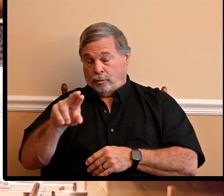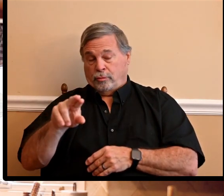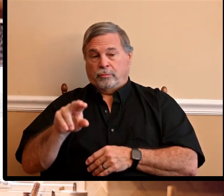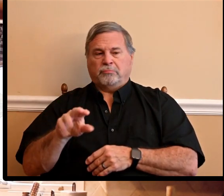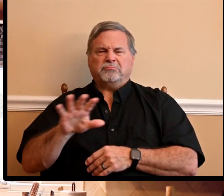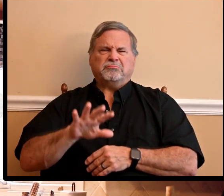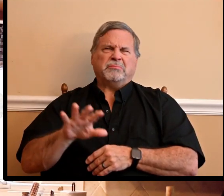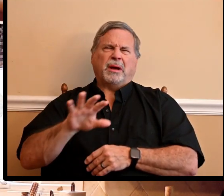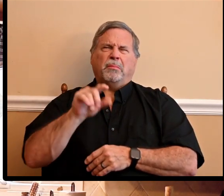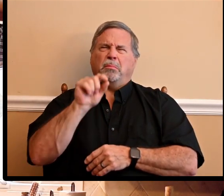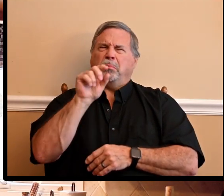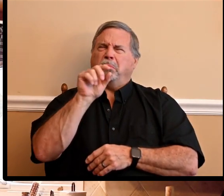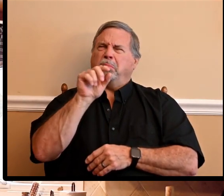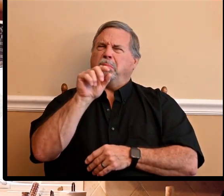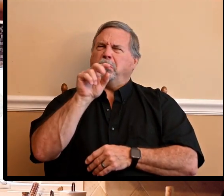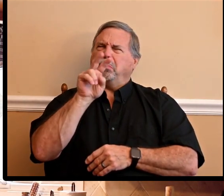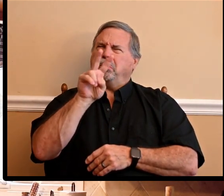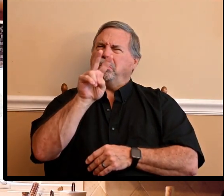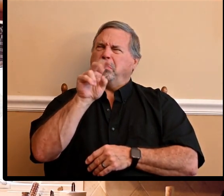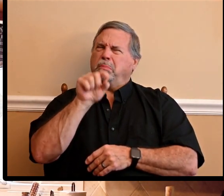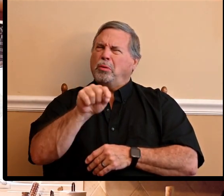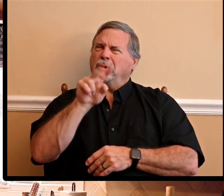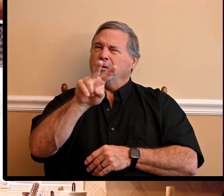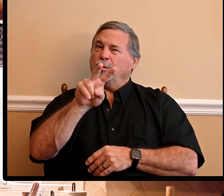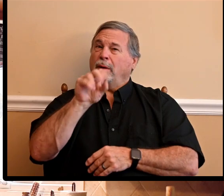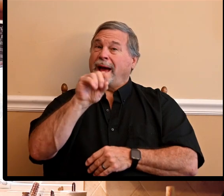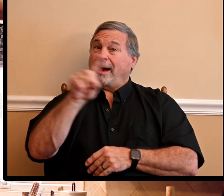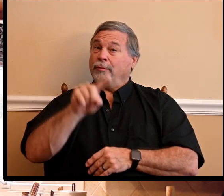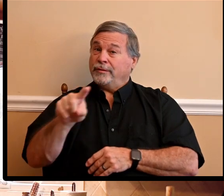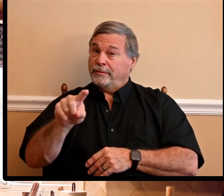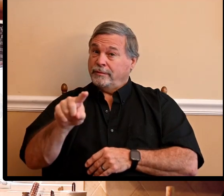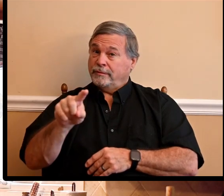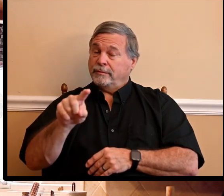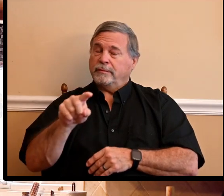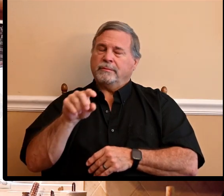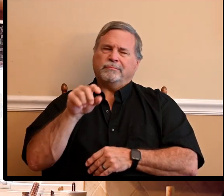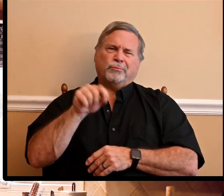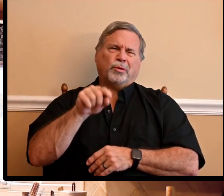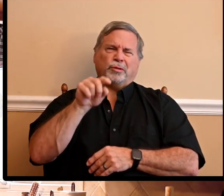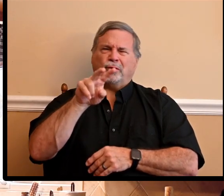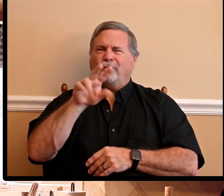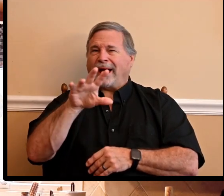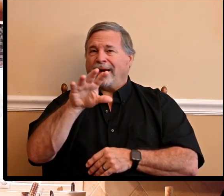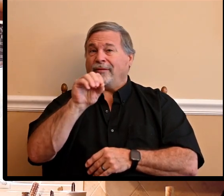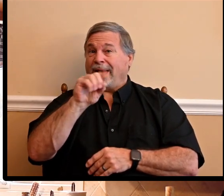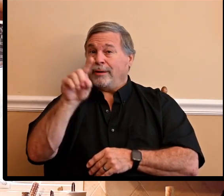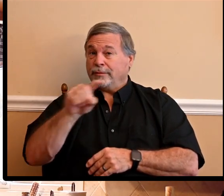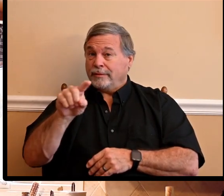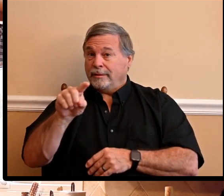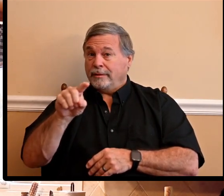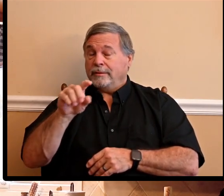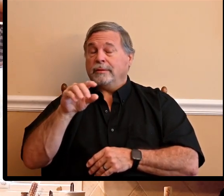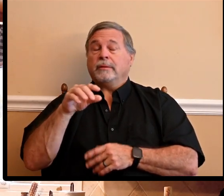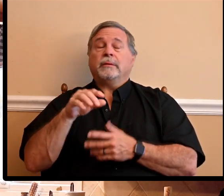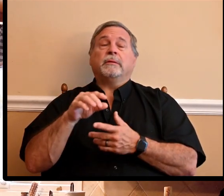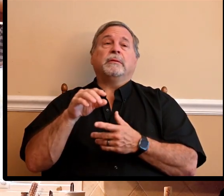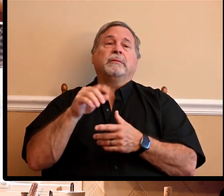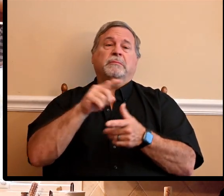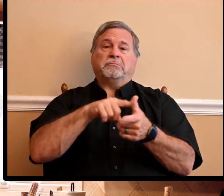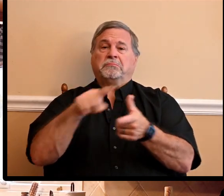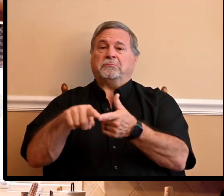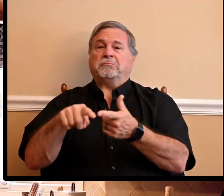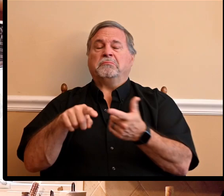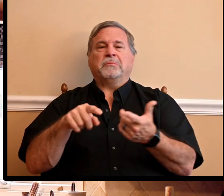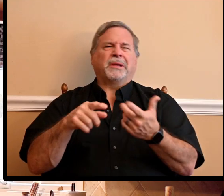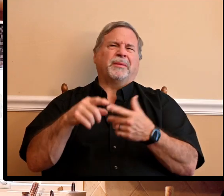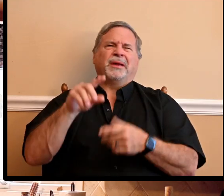baking powder. It's about 0.2 ounces of baking soda, 0.25 ounces of the